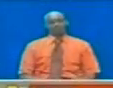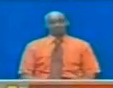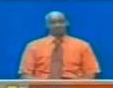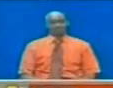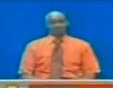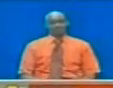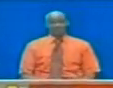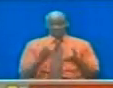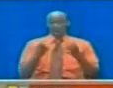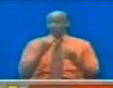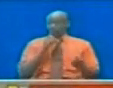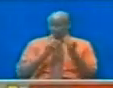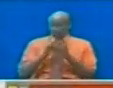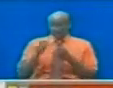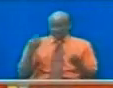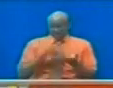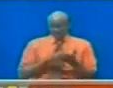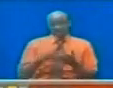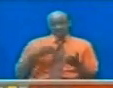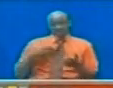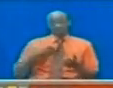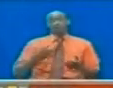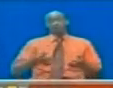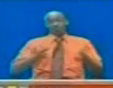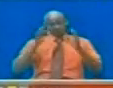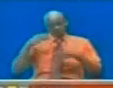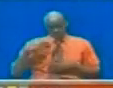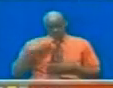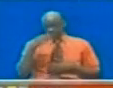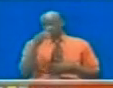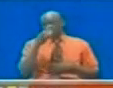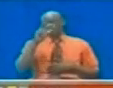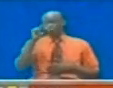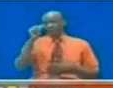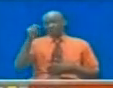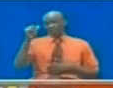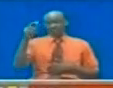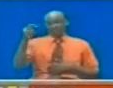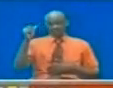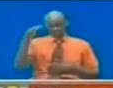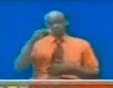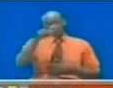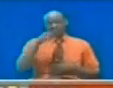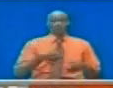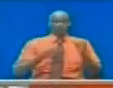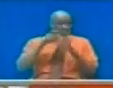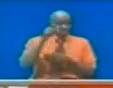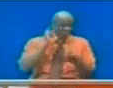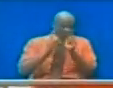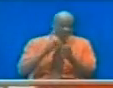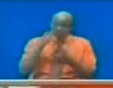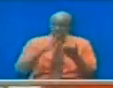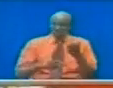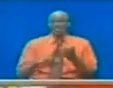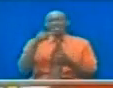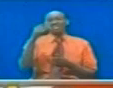Nikotungalipo kwenye masala ya riadha ni kwamba maafisa wa riadha tawi la Uasin Gishu wamemkosoa mwenyekiti wa kitaifa Isaiah Kiplagat na